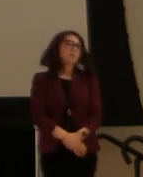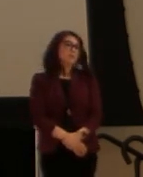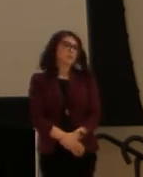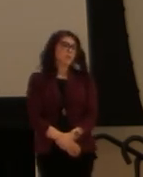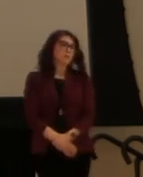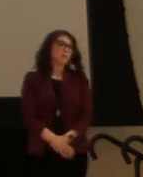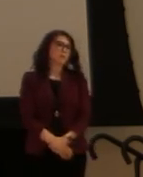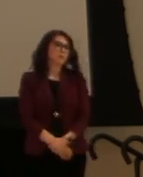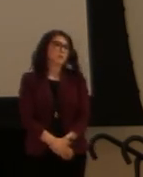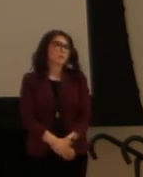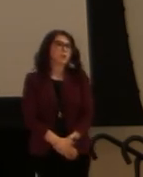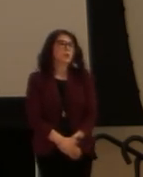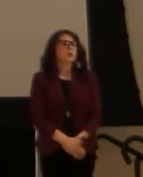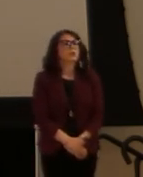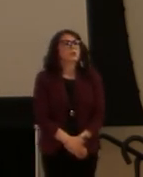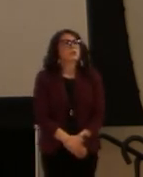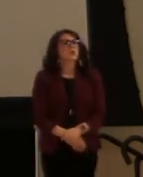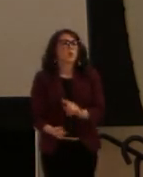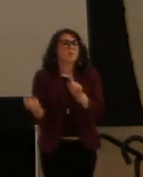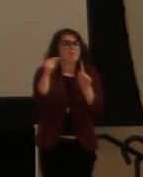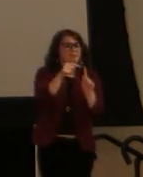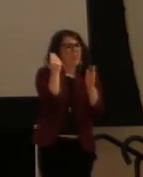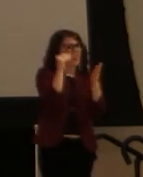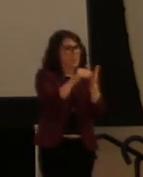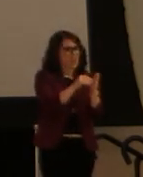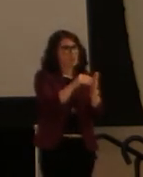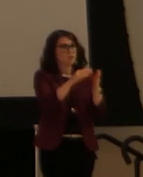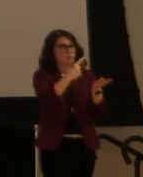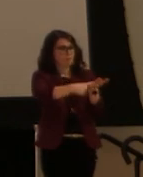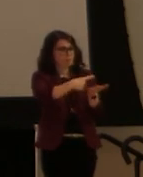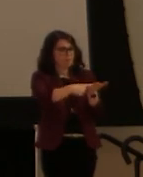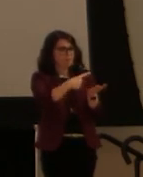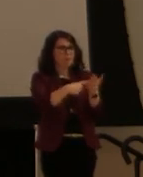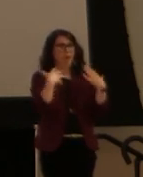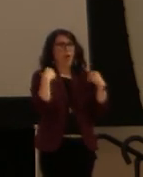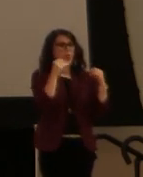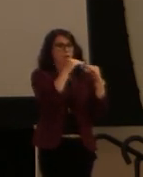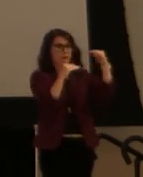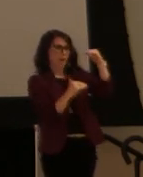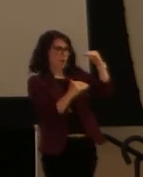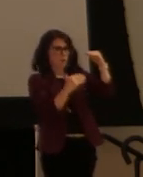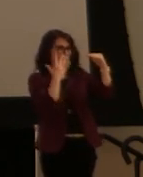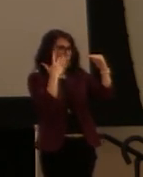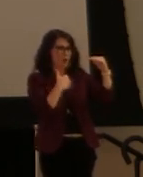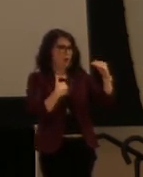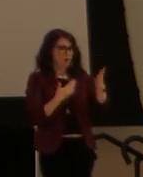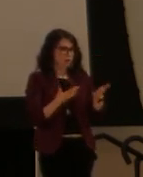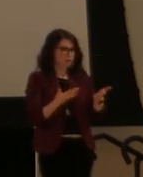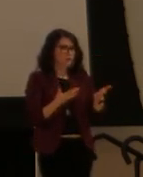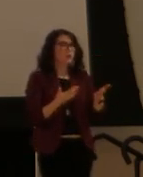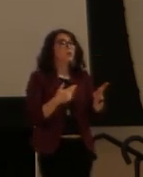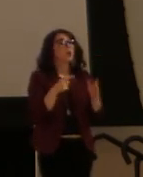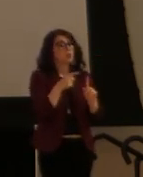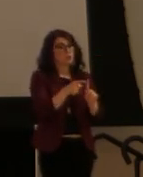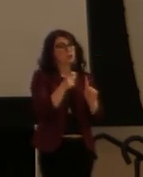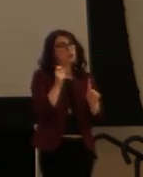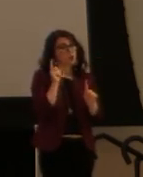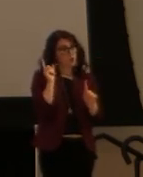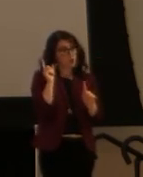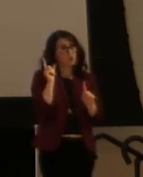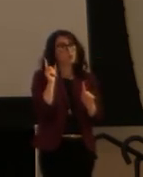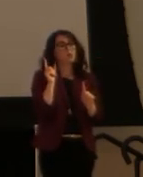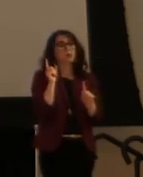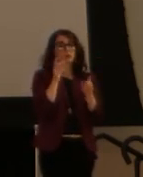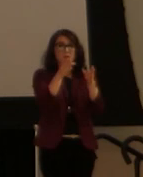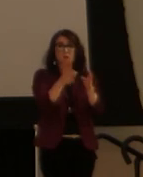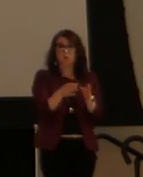Now, going back to why we have these health gaps, and this is a quote from a friend of HPIO, Stephen Wolf, who is out